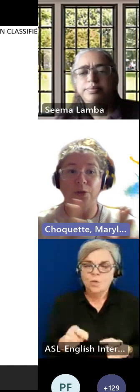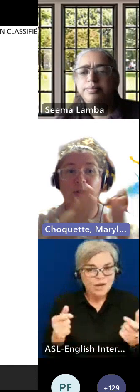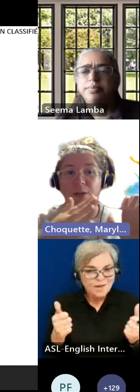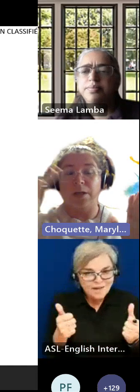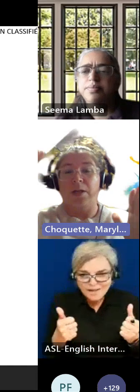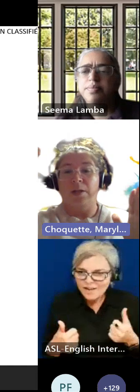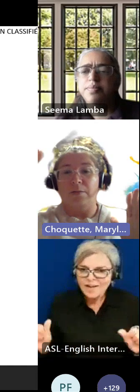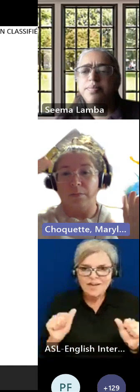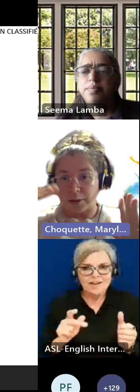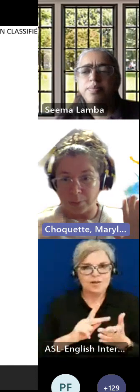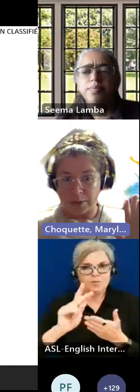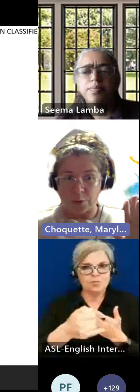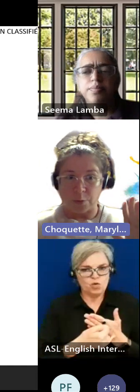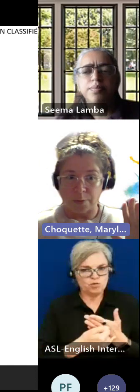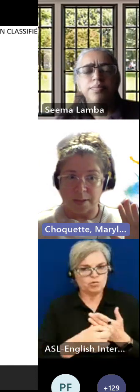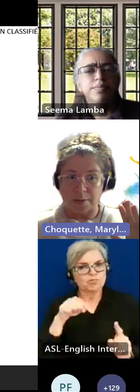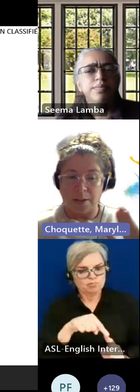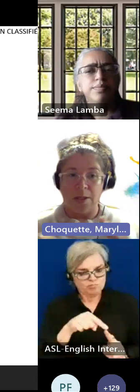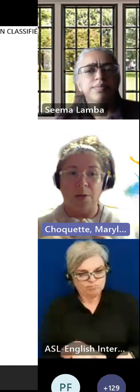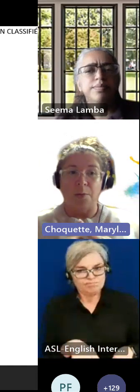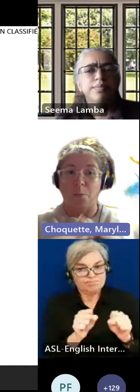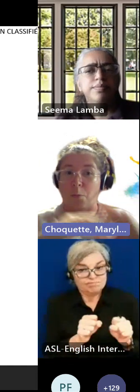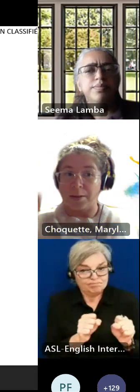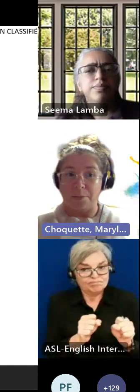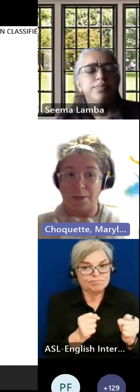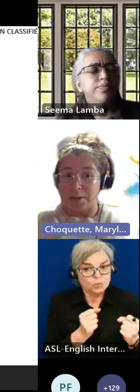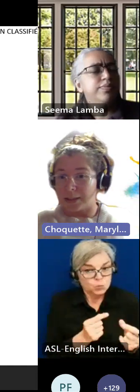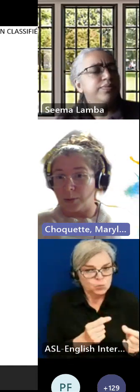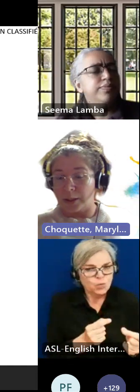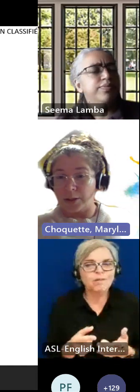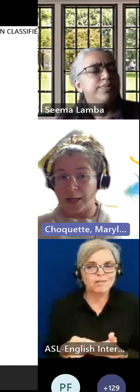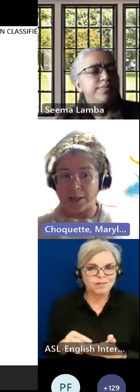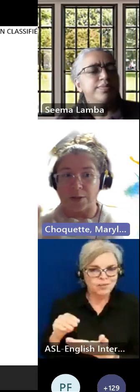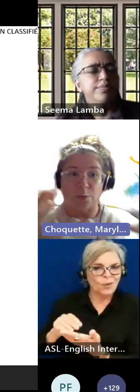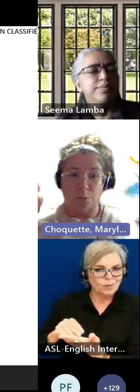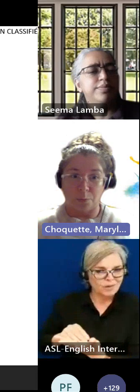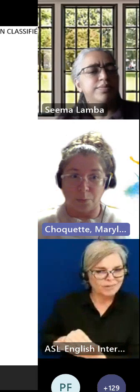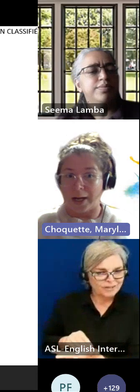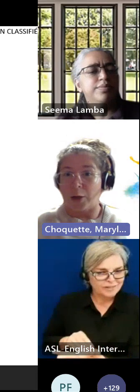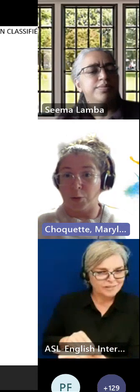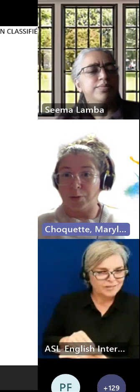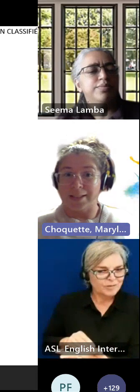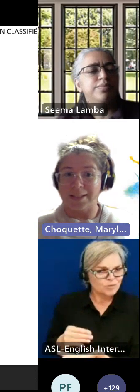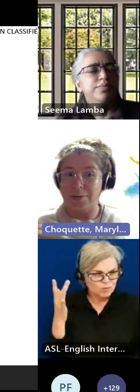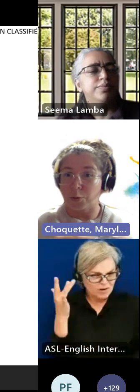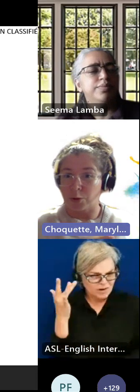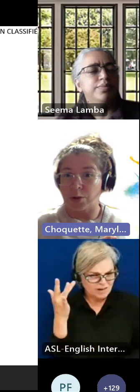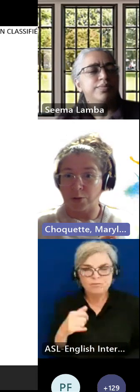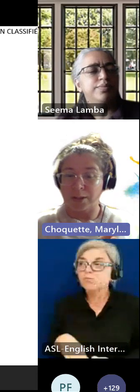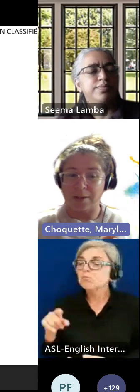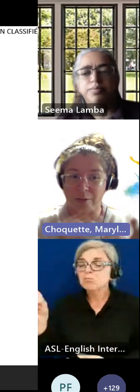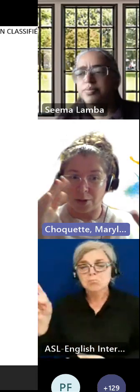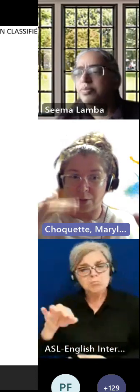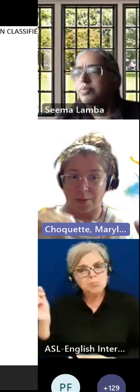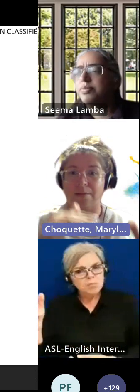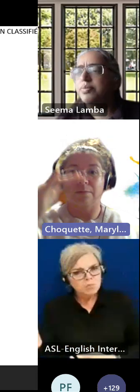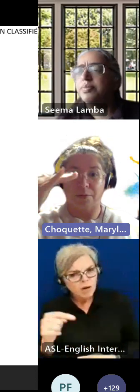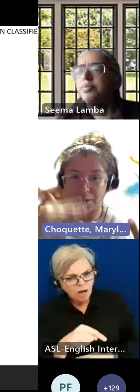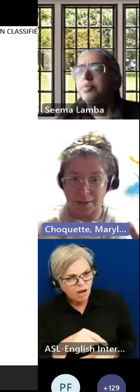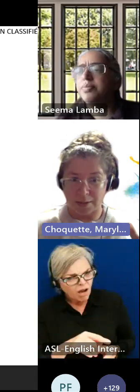undertake, you should document your process. One, because anybody could ask you how you did it. So you should